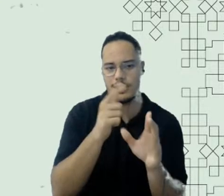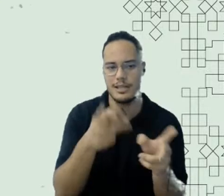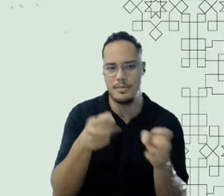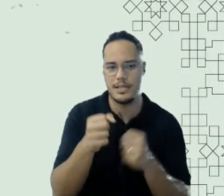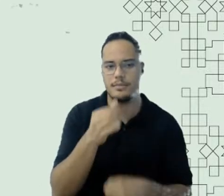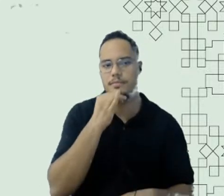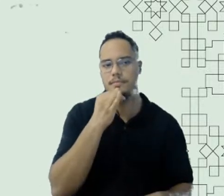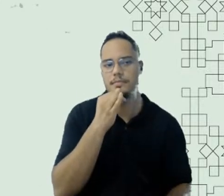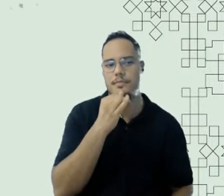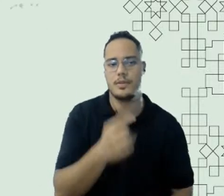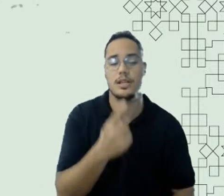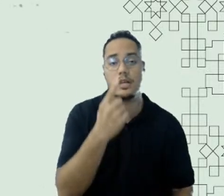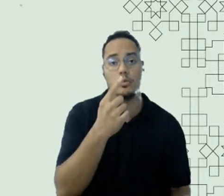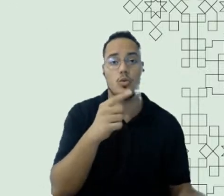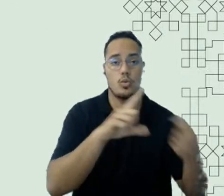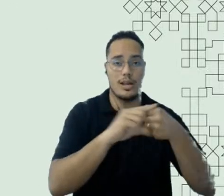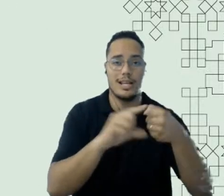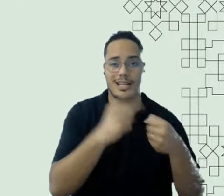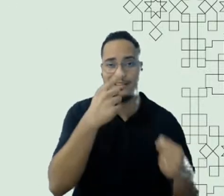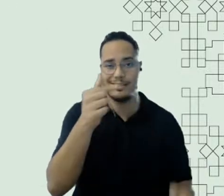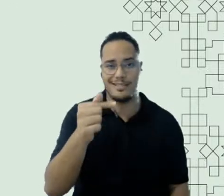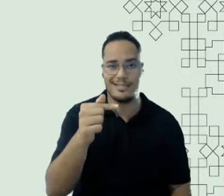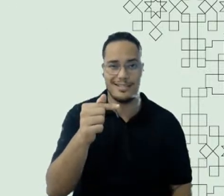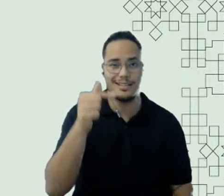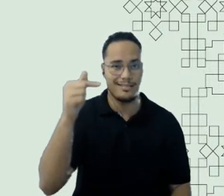and right holders will have to cooperate